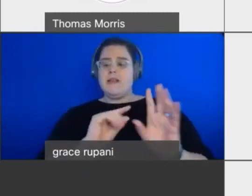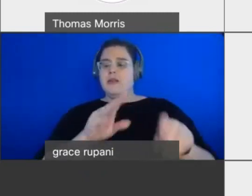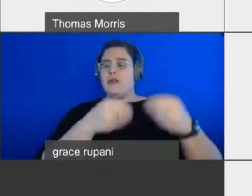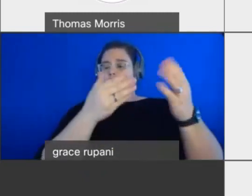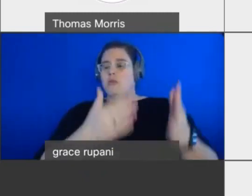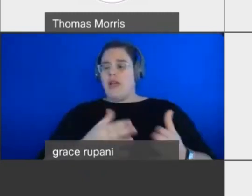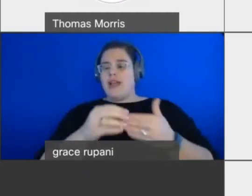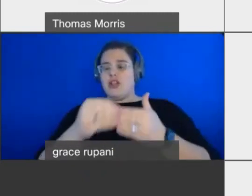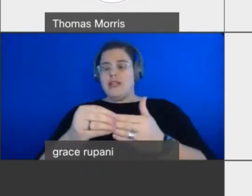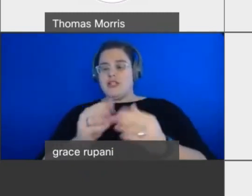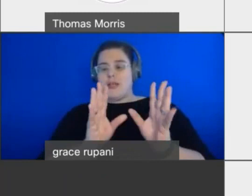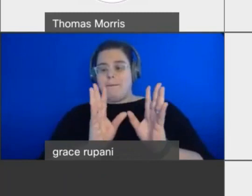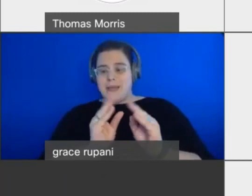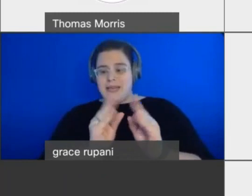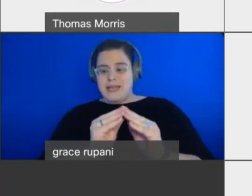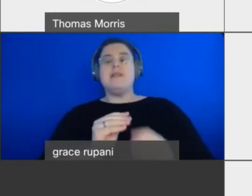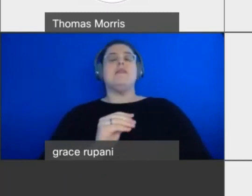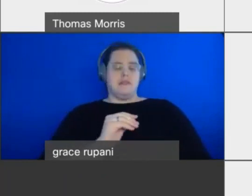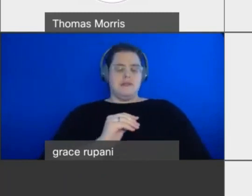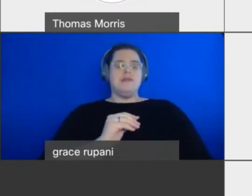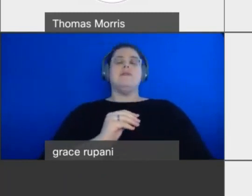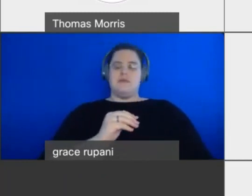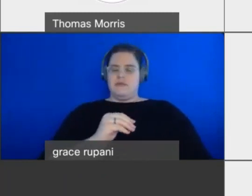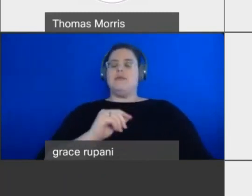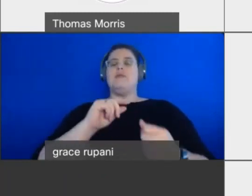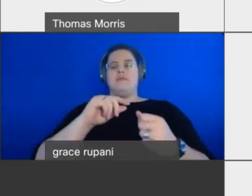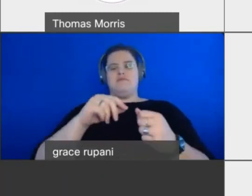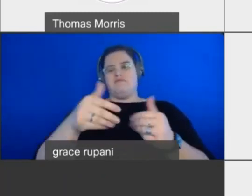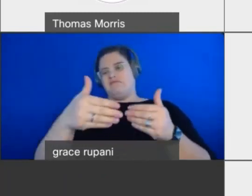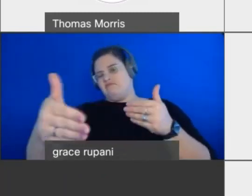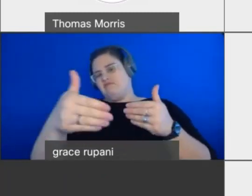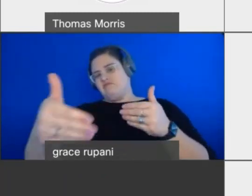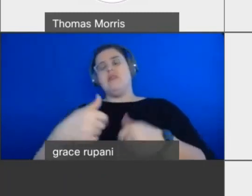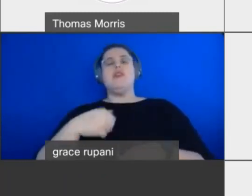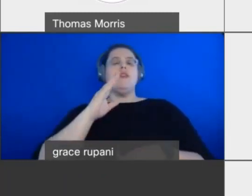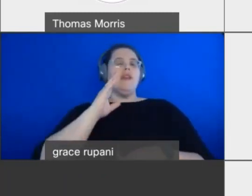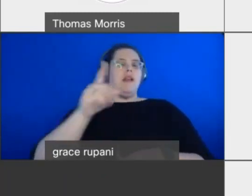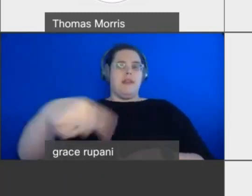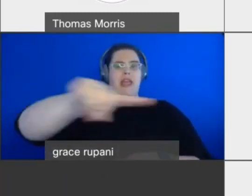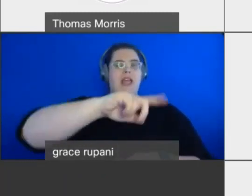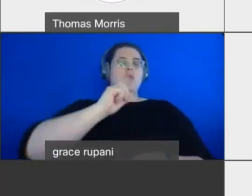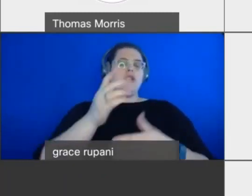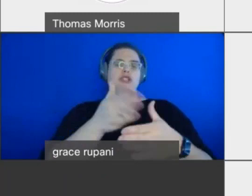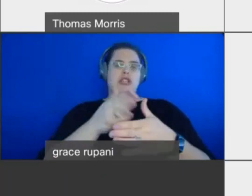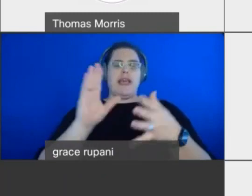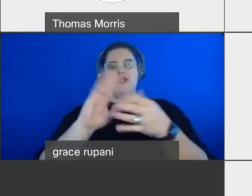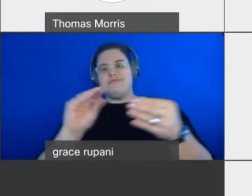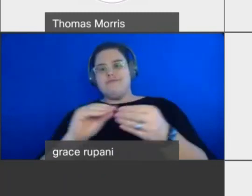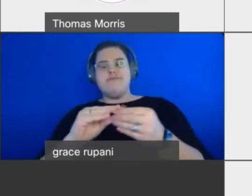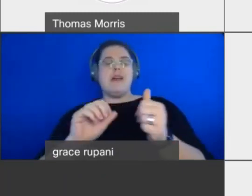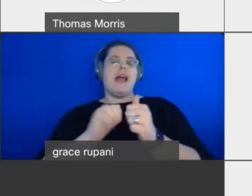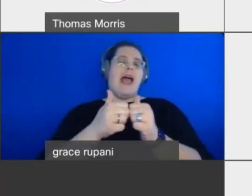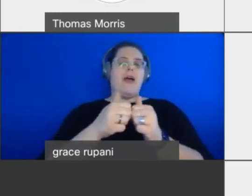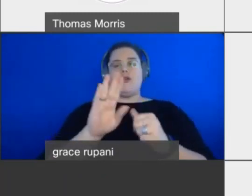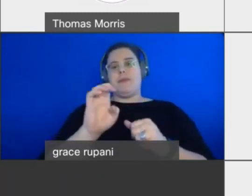been more successful can share how they were successful, what their strategies were, because they were different